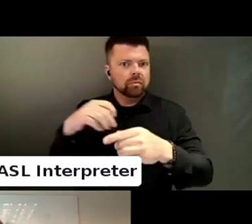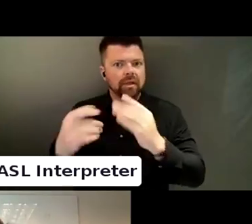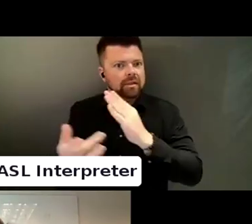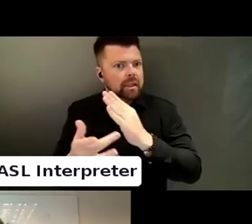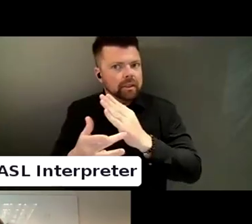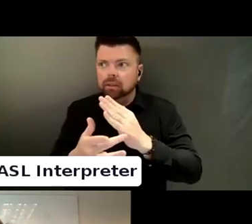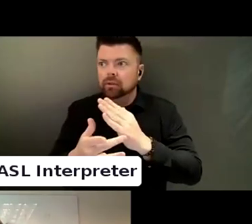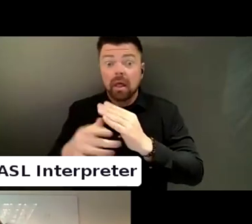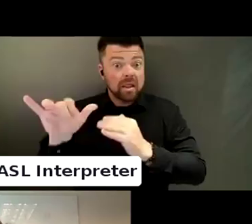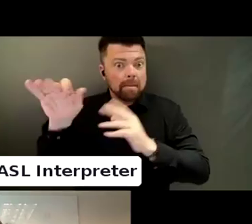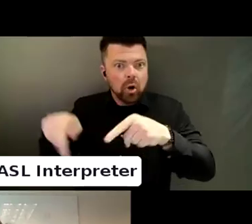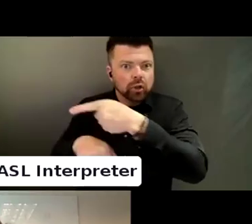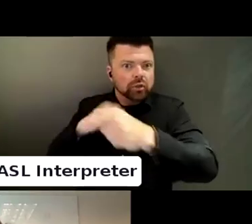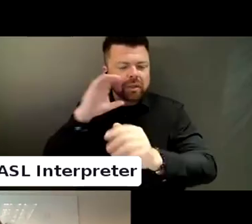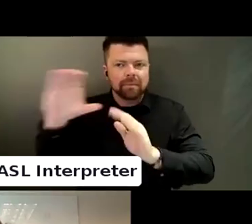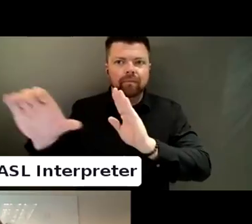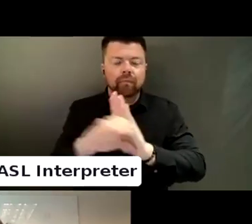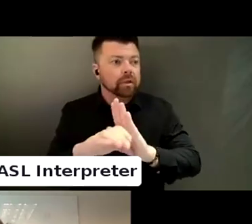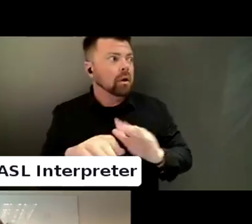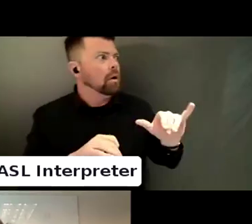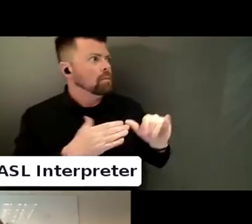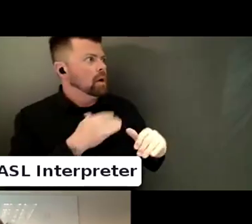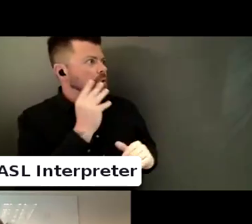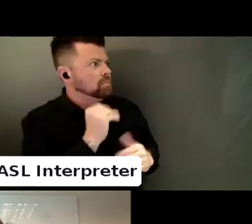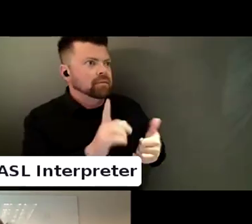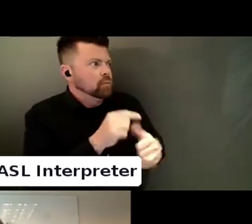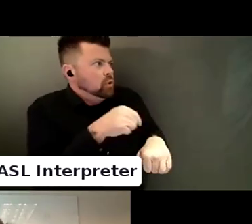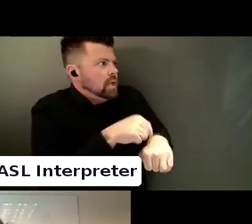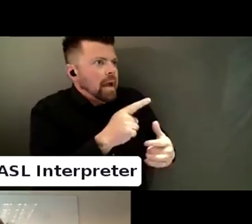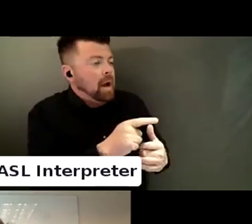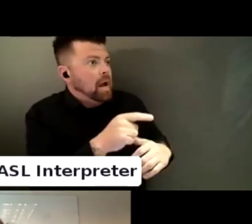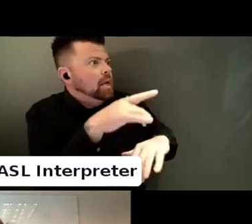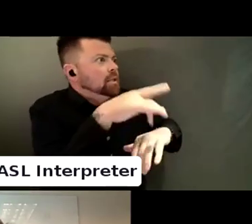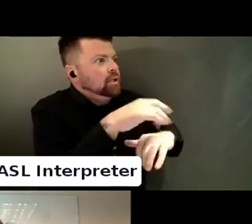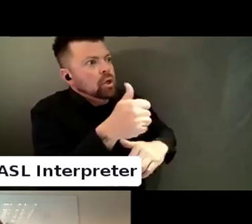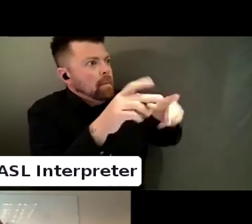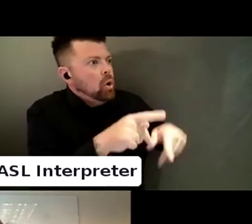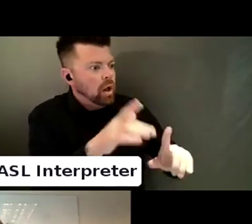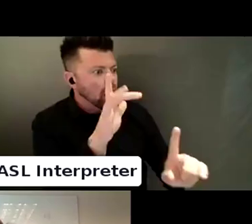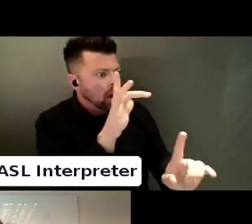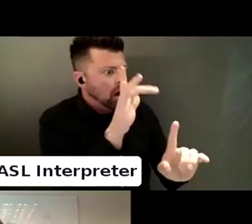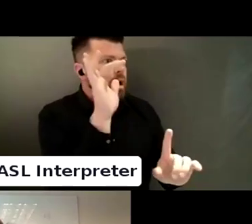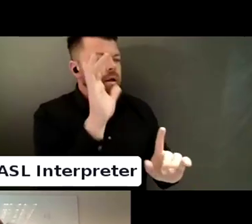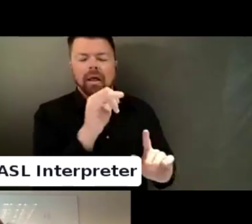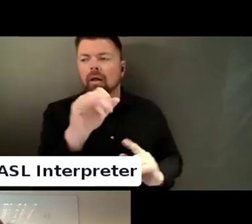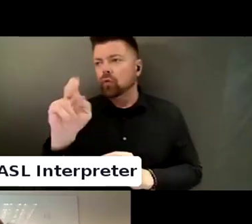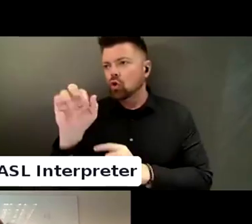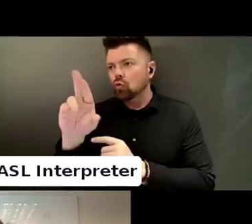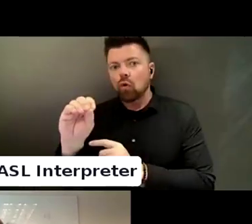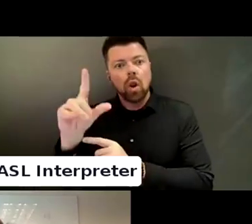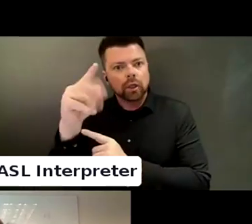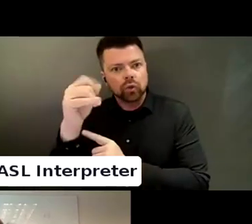lot of the recovery from neurological disease in general, we find that with